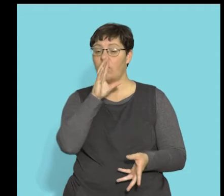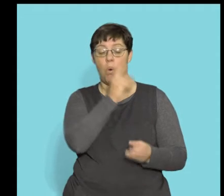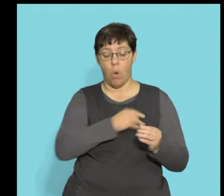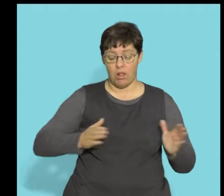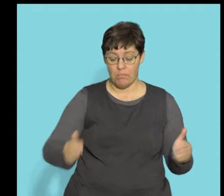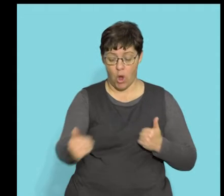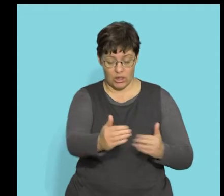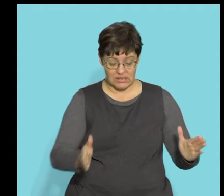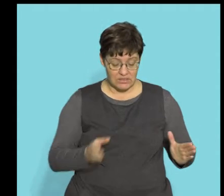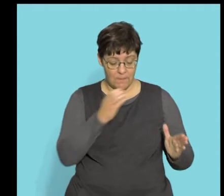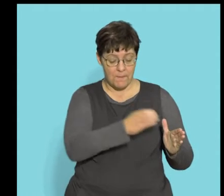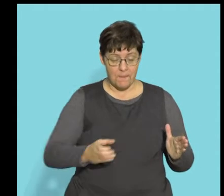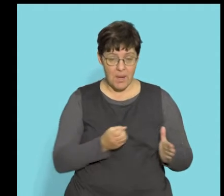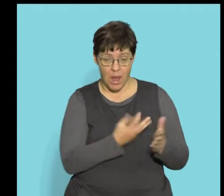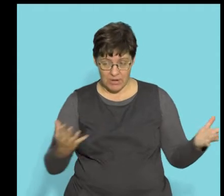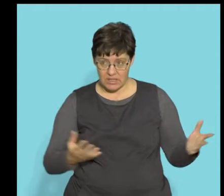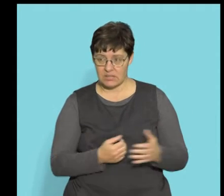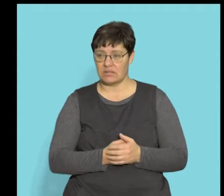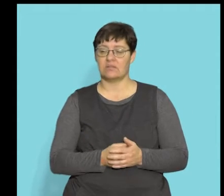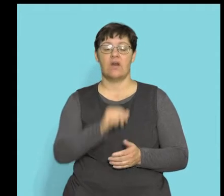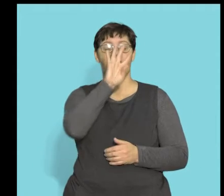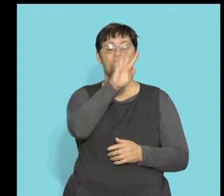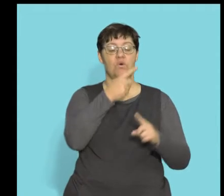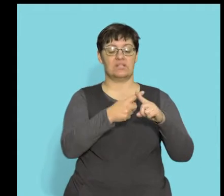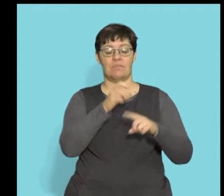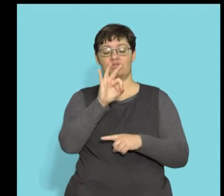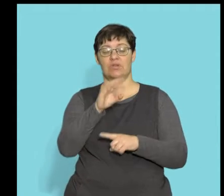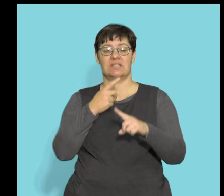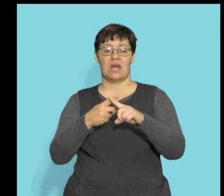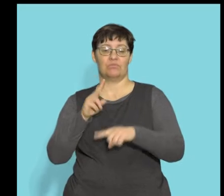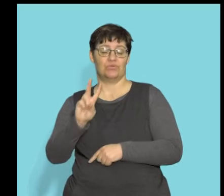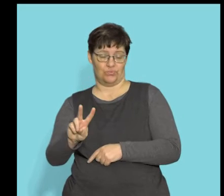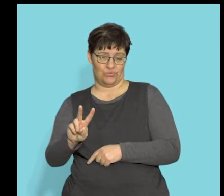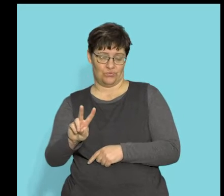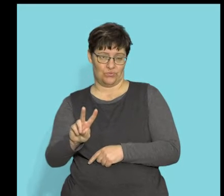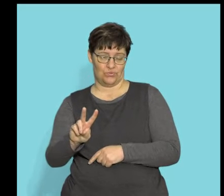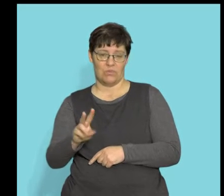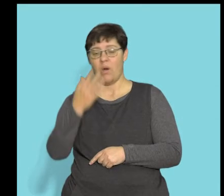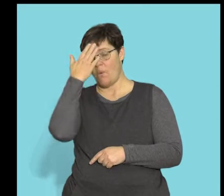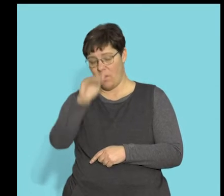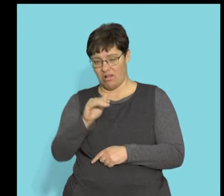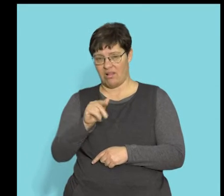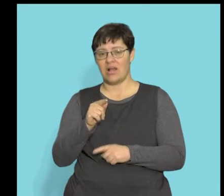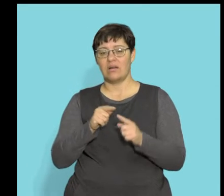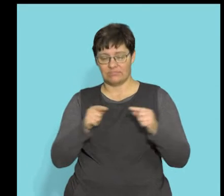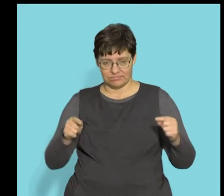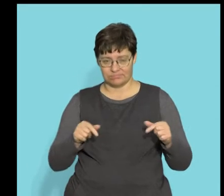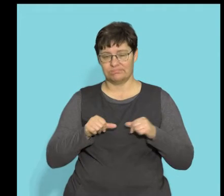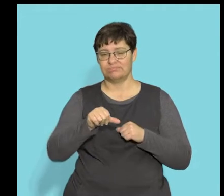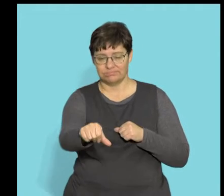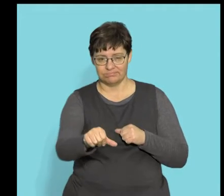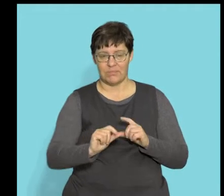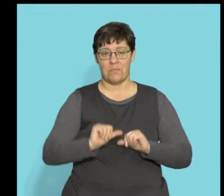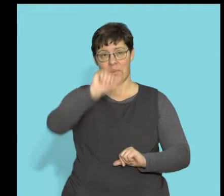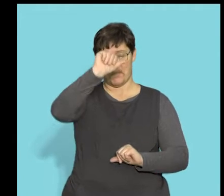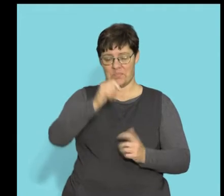will be packed in total into the box. And I'm just going to multiply these 3 values together, because I know that those are the dimensions